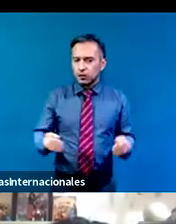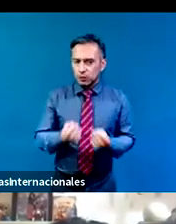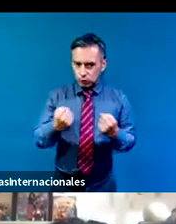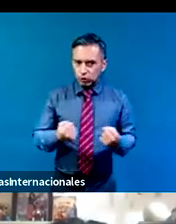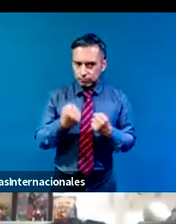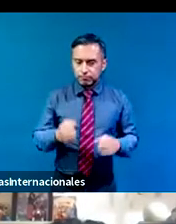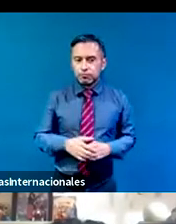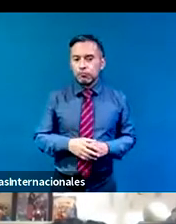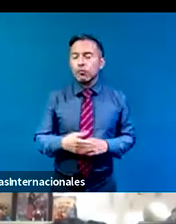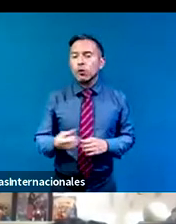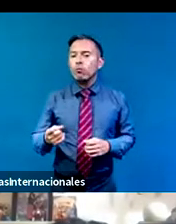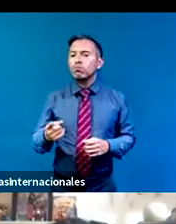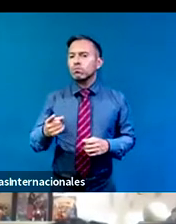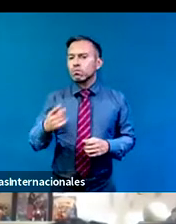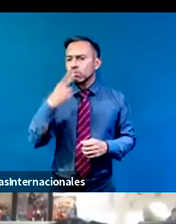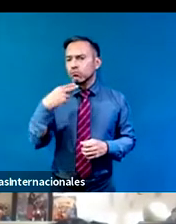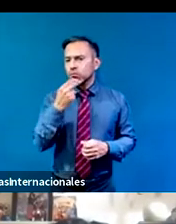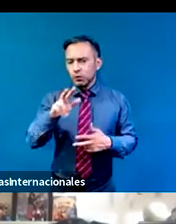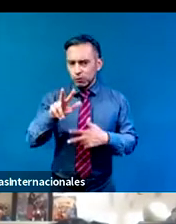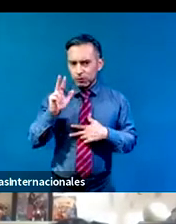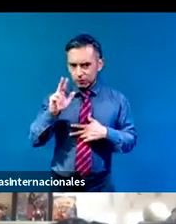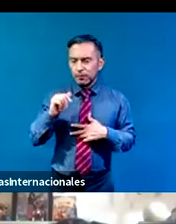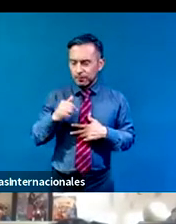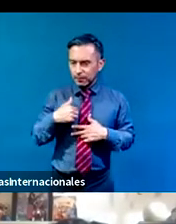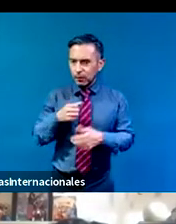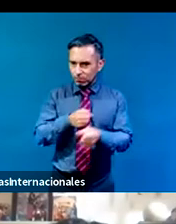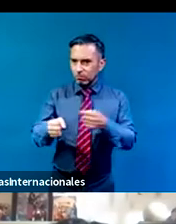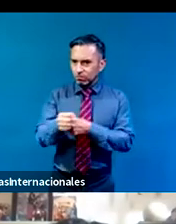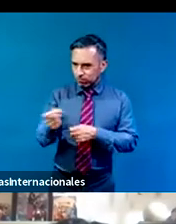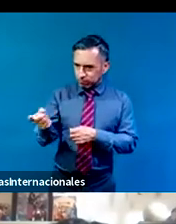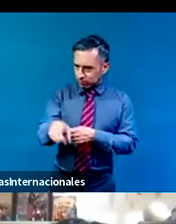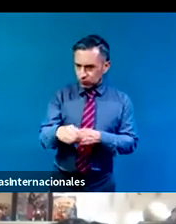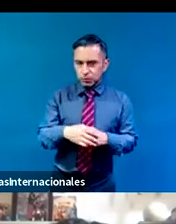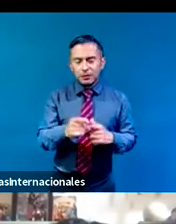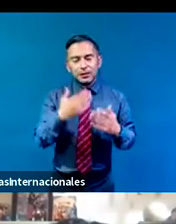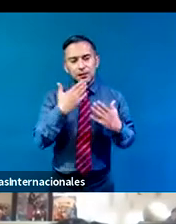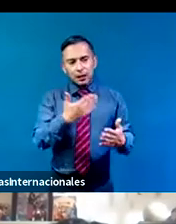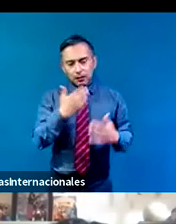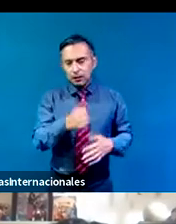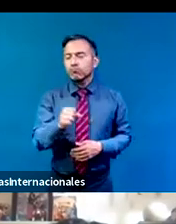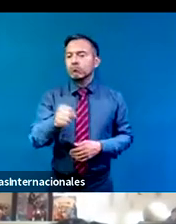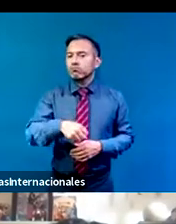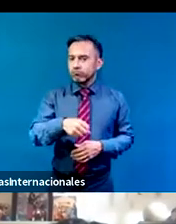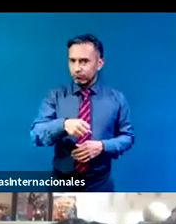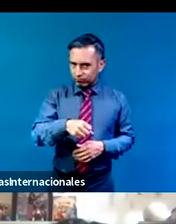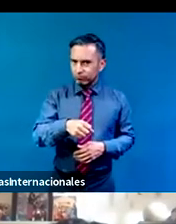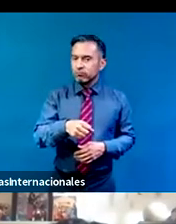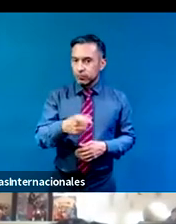is yours. Thank you so much. And indeed, thank you for all these questions. Great to see the energy